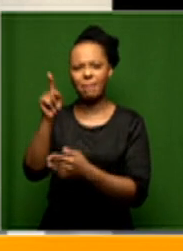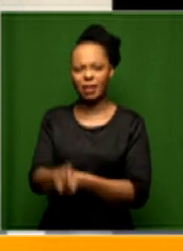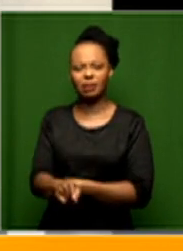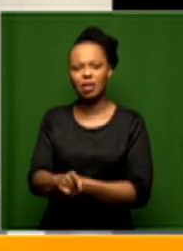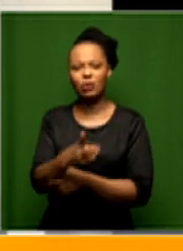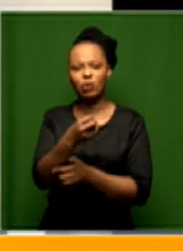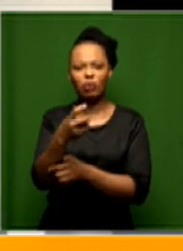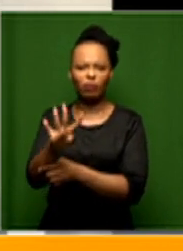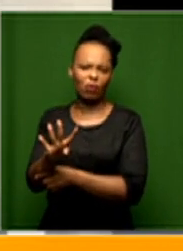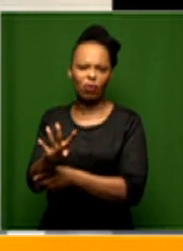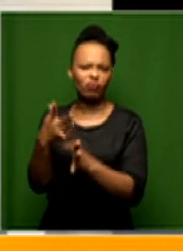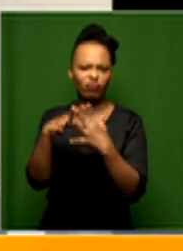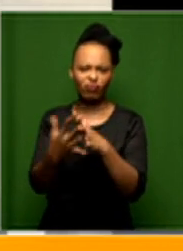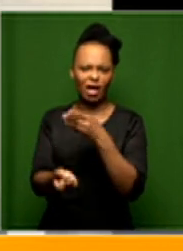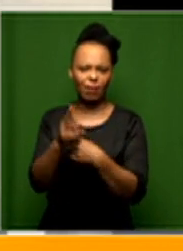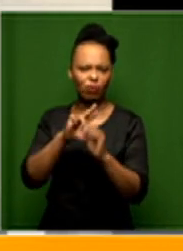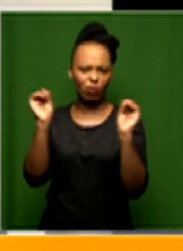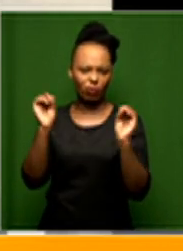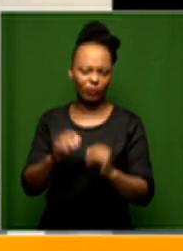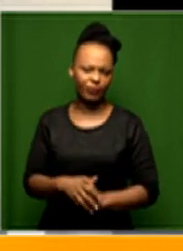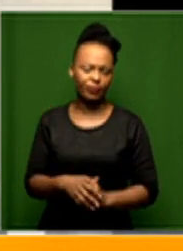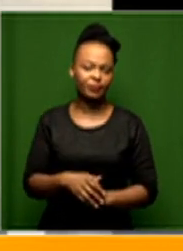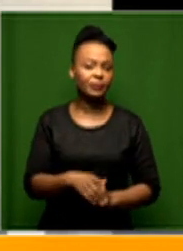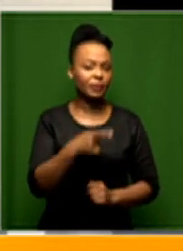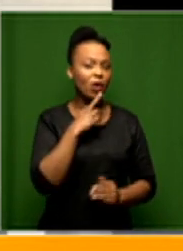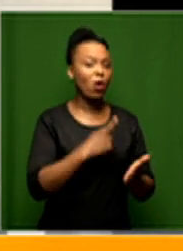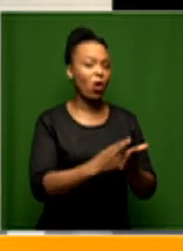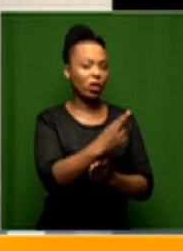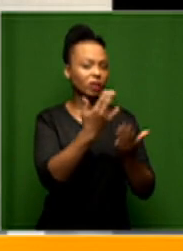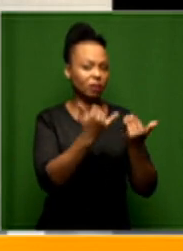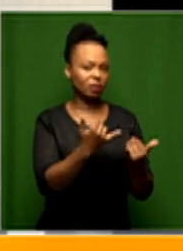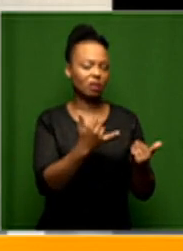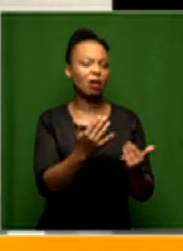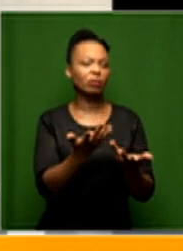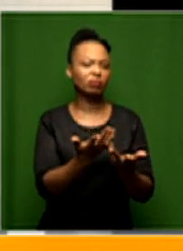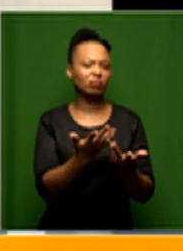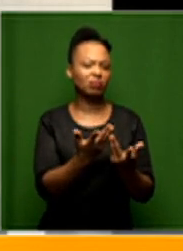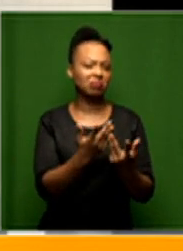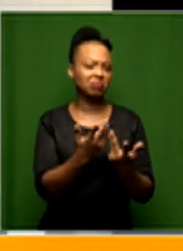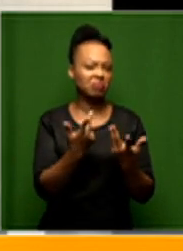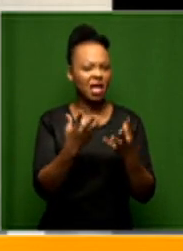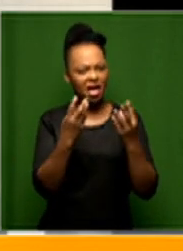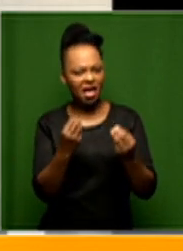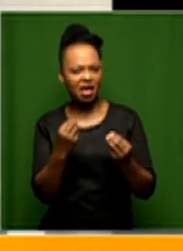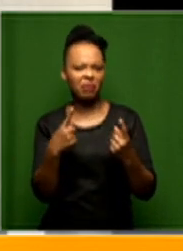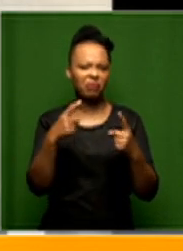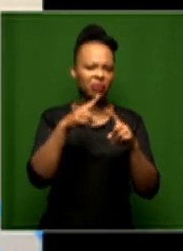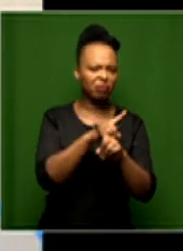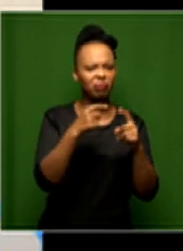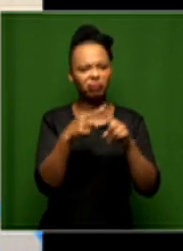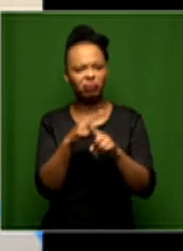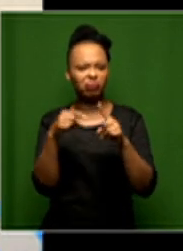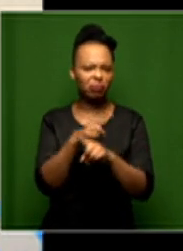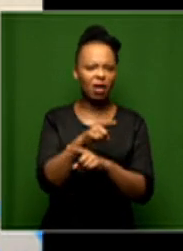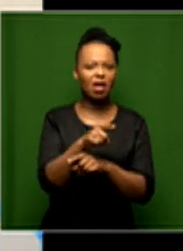friction? Look, Leanne, I'll be honest with you. There have been some contention or some contentious issues